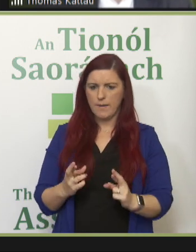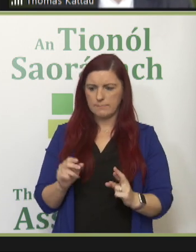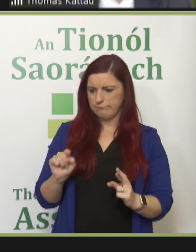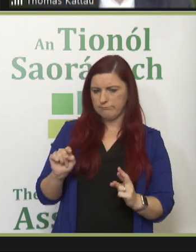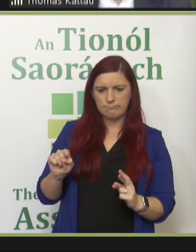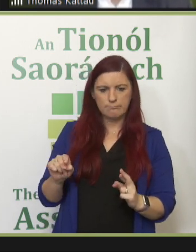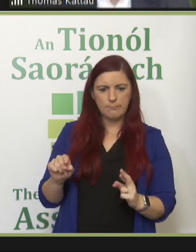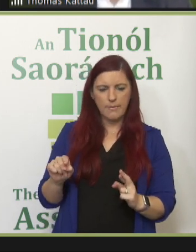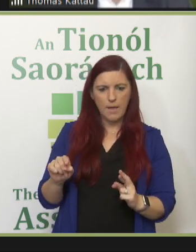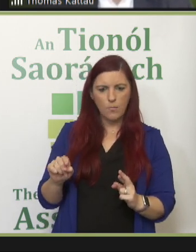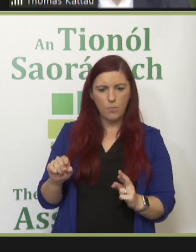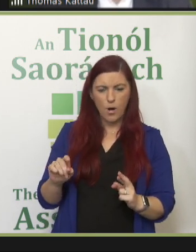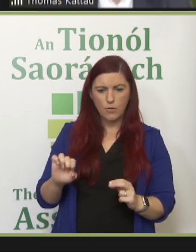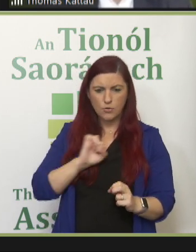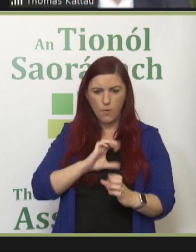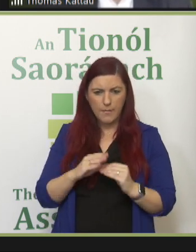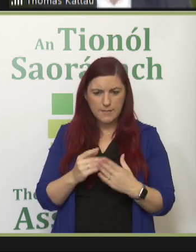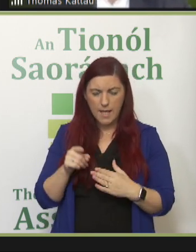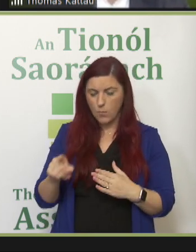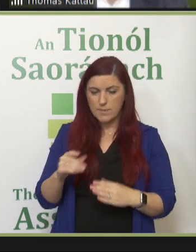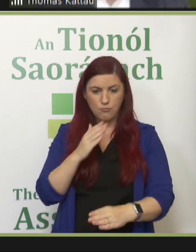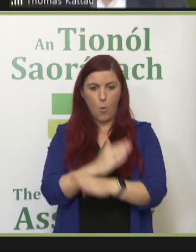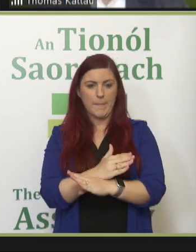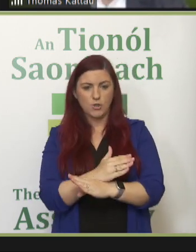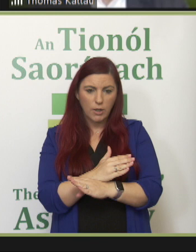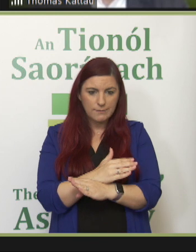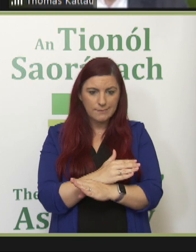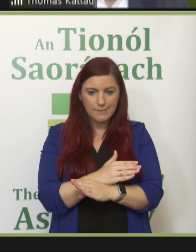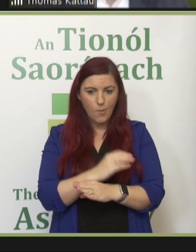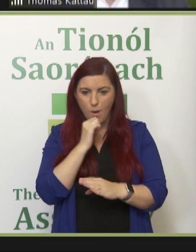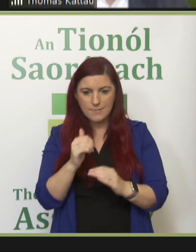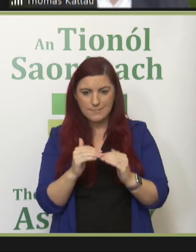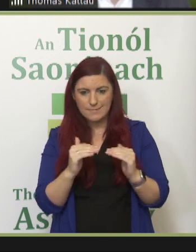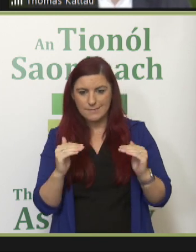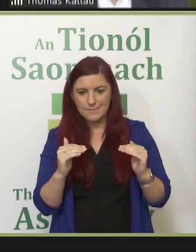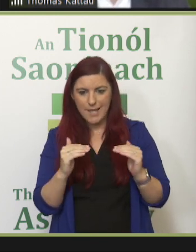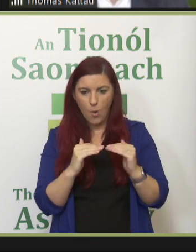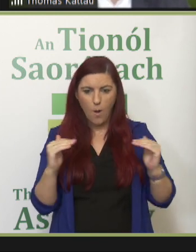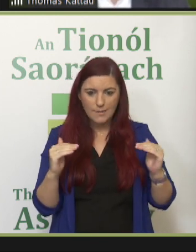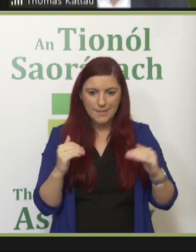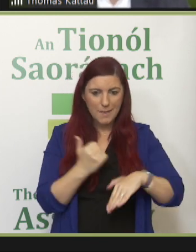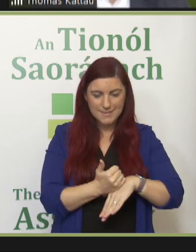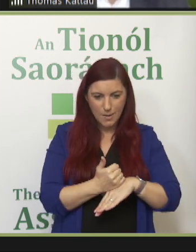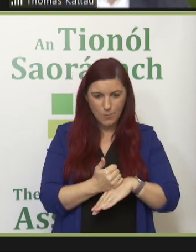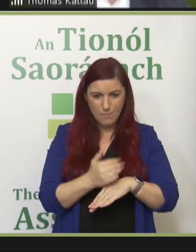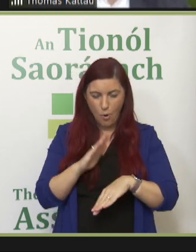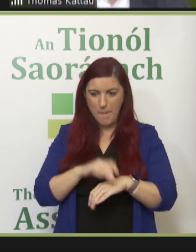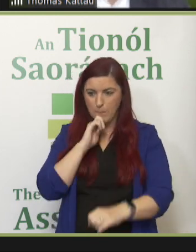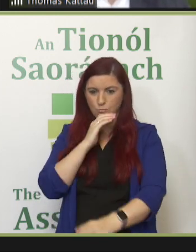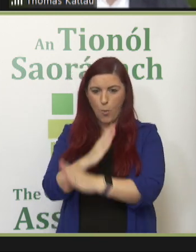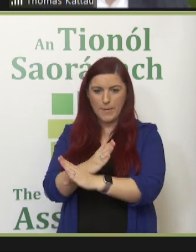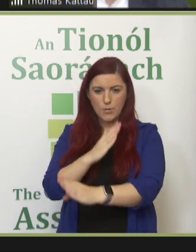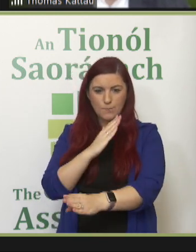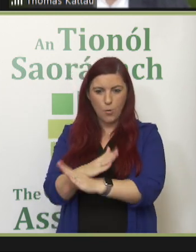issue of debate. It was basically prohibition which was at the core of the debate. But for the past 20 years, human rights have gained